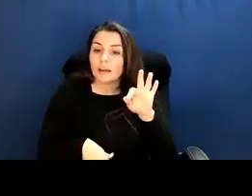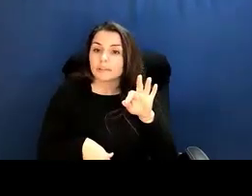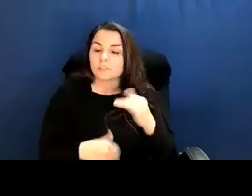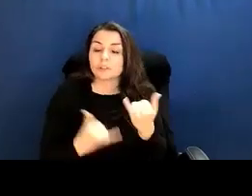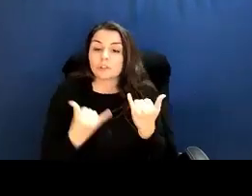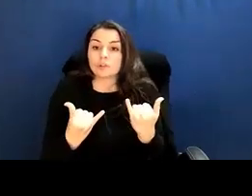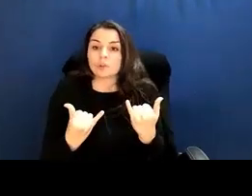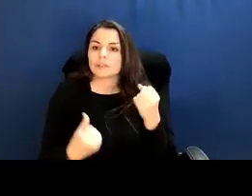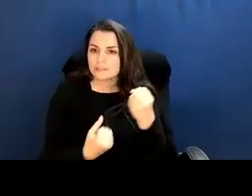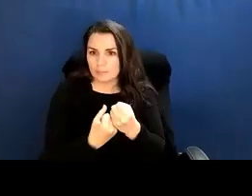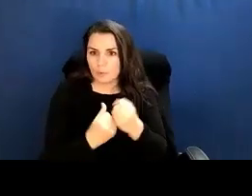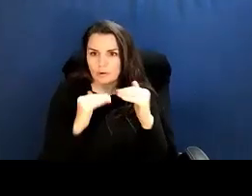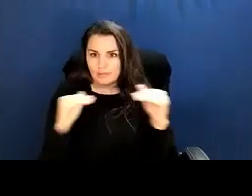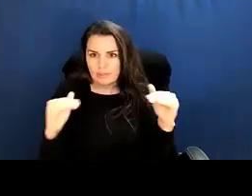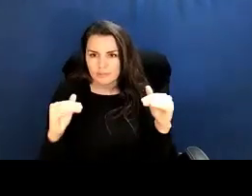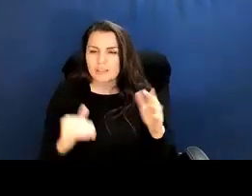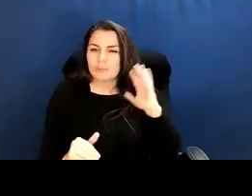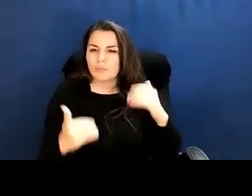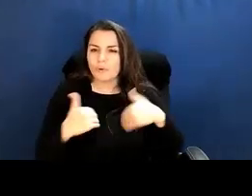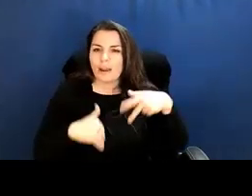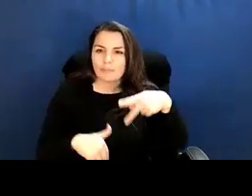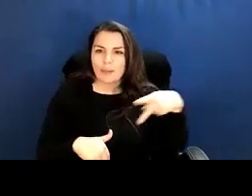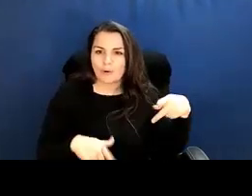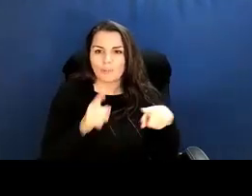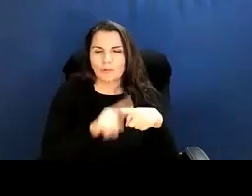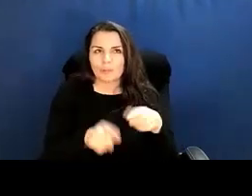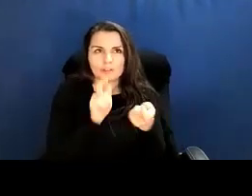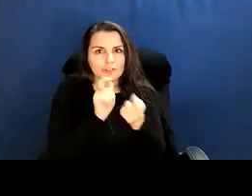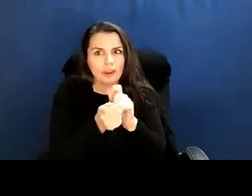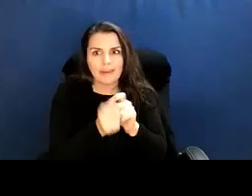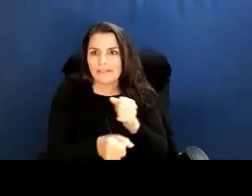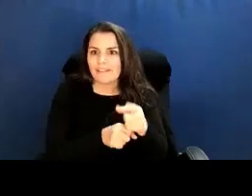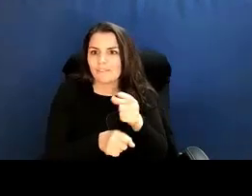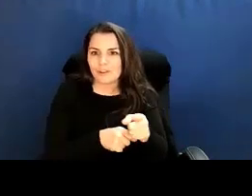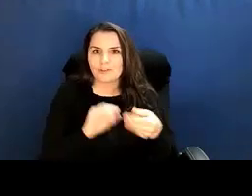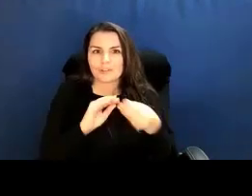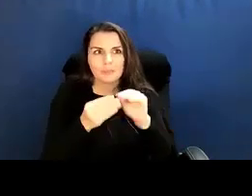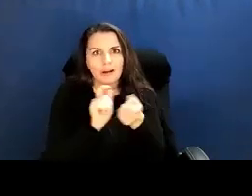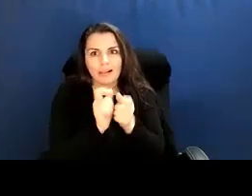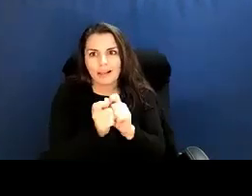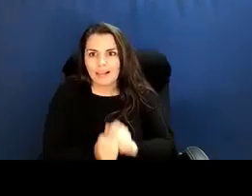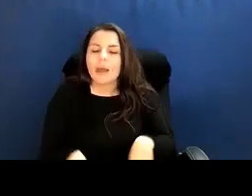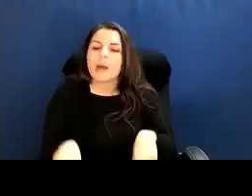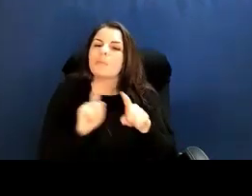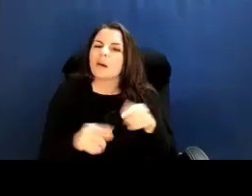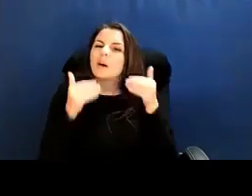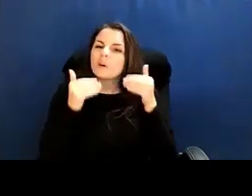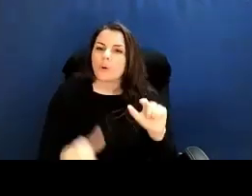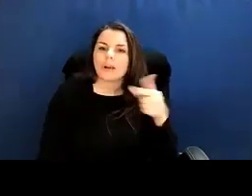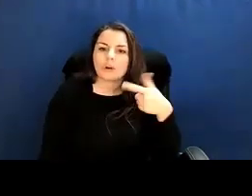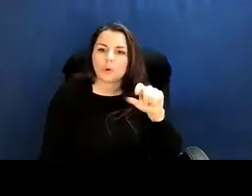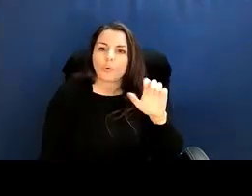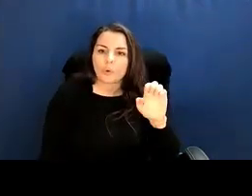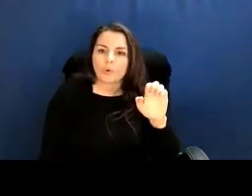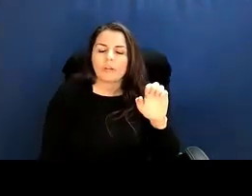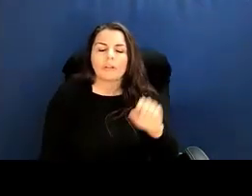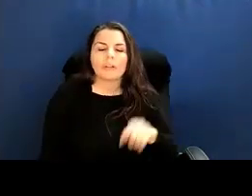of slides on what the levels were, but I got tired of updating it every year. So just Google search NRSA